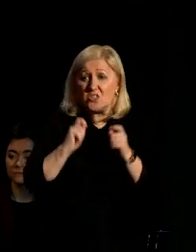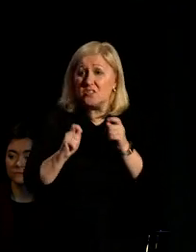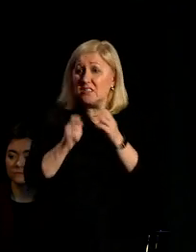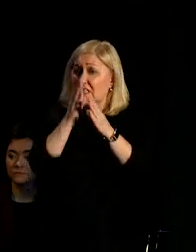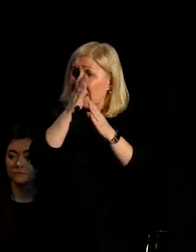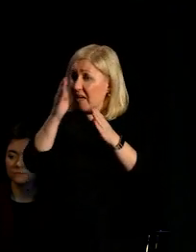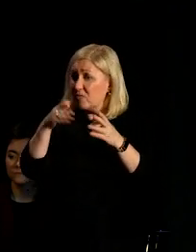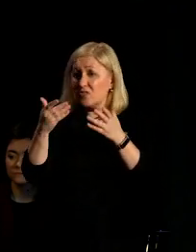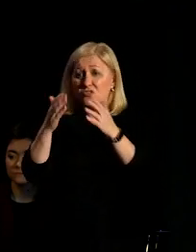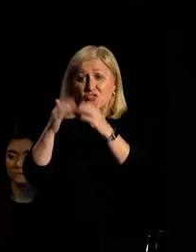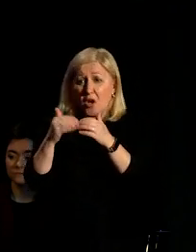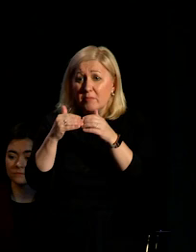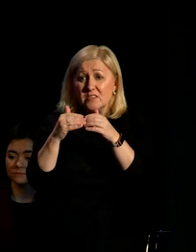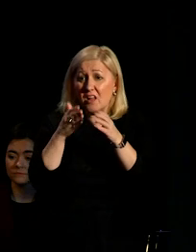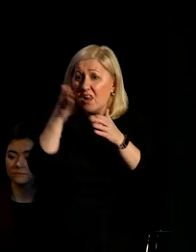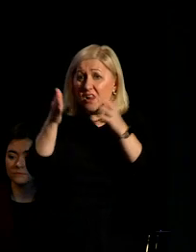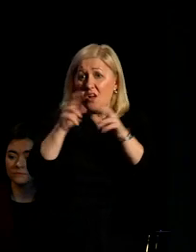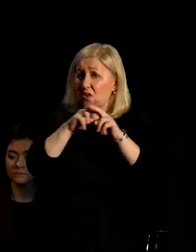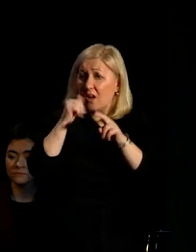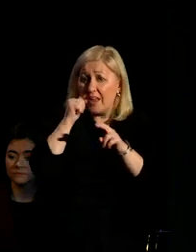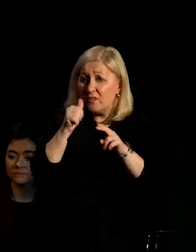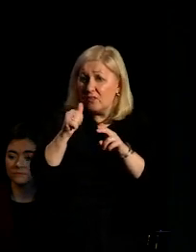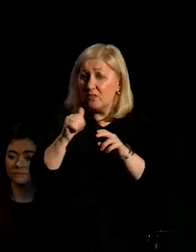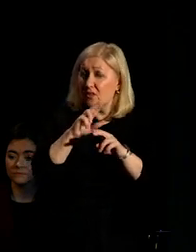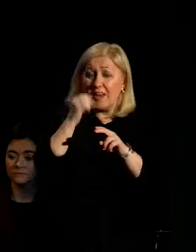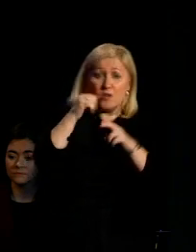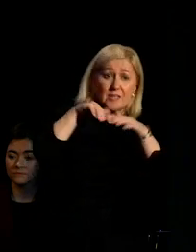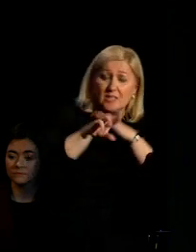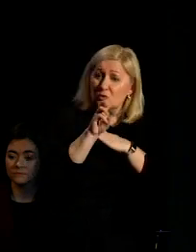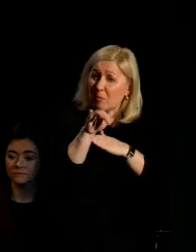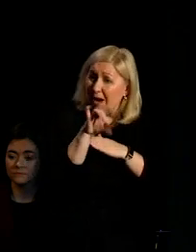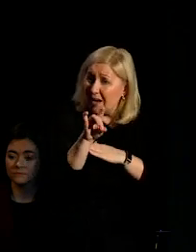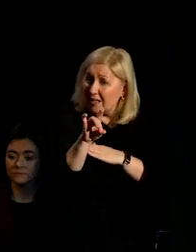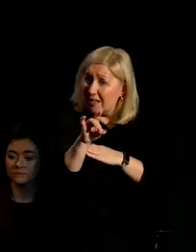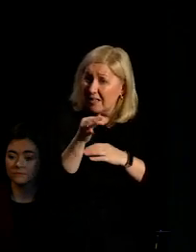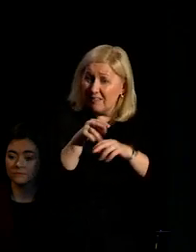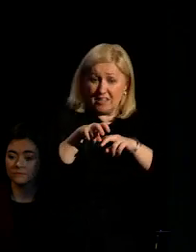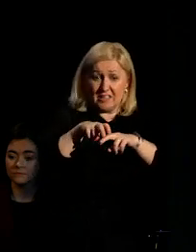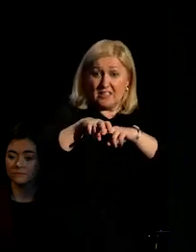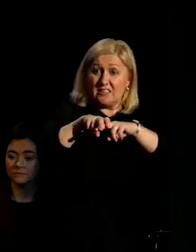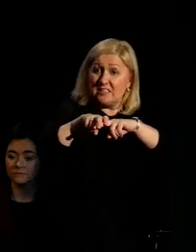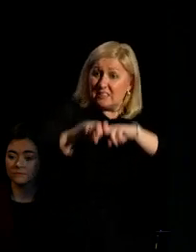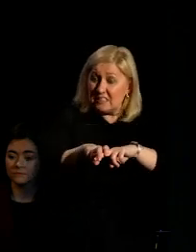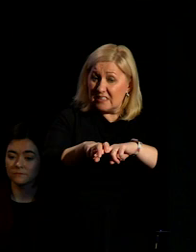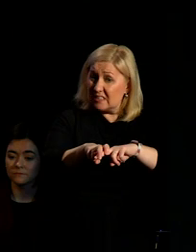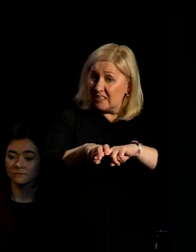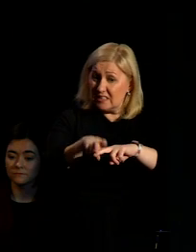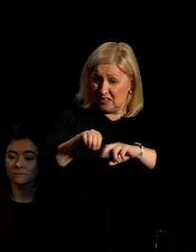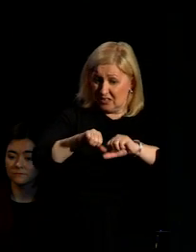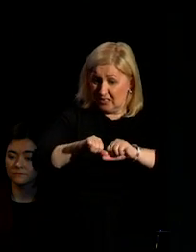shops. They could no longer sit on park benches which had "Not for Jews" stenciled on